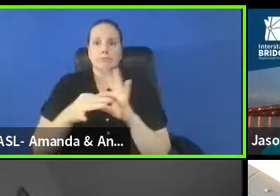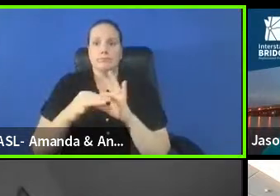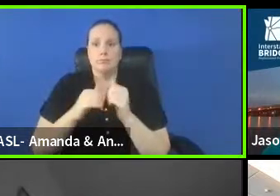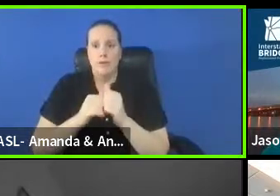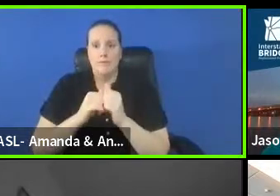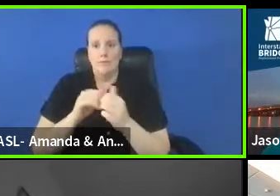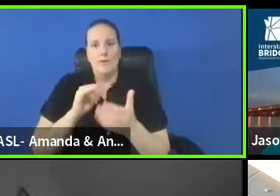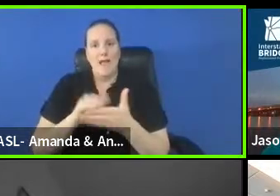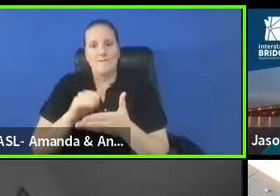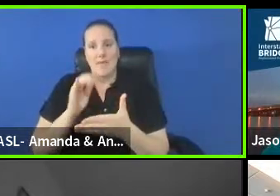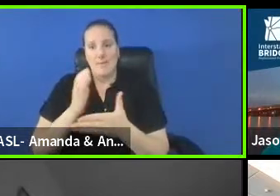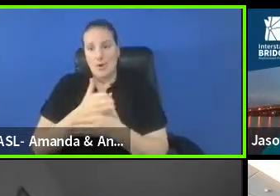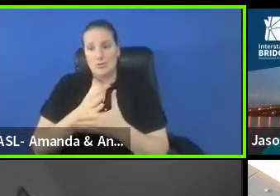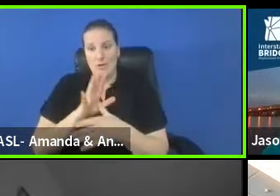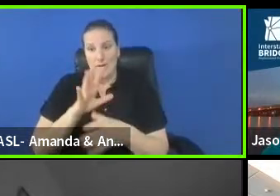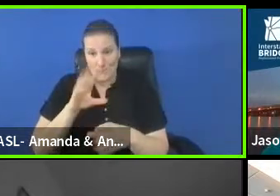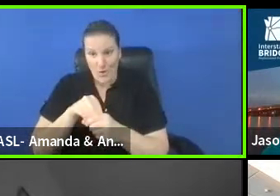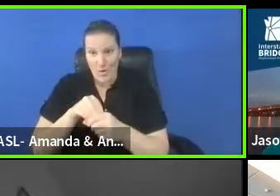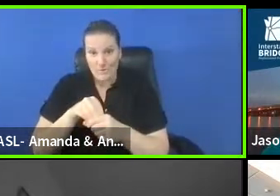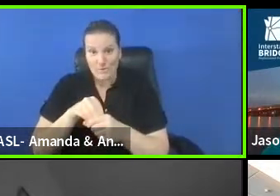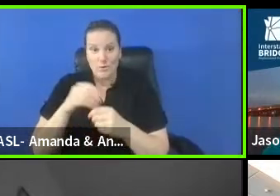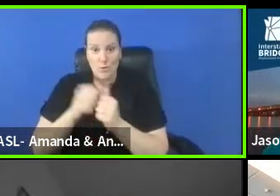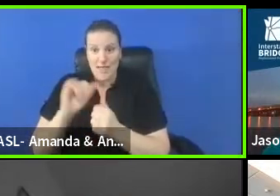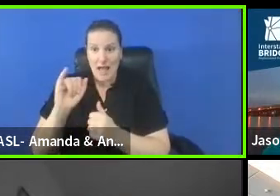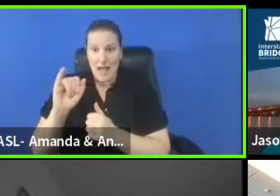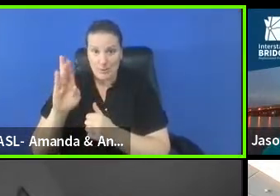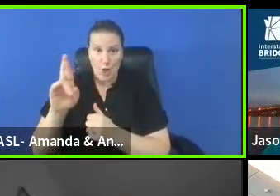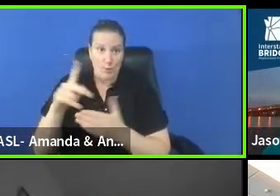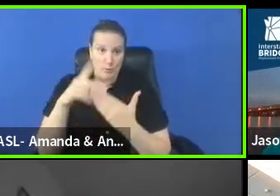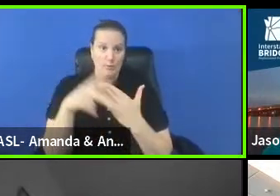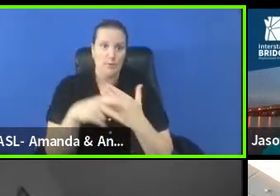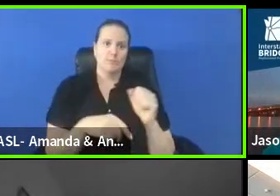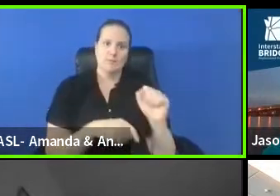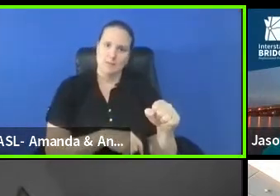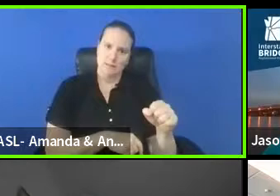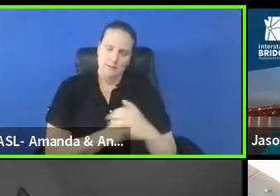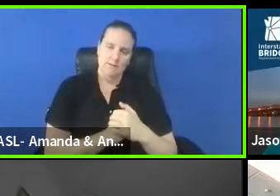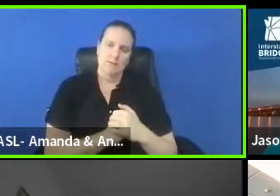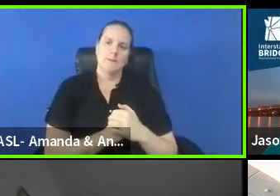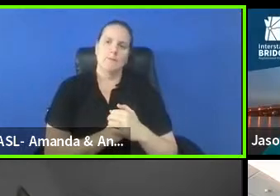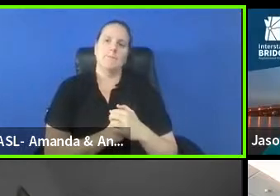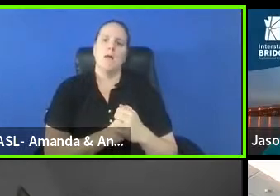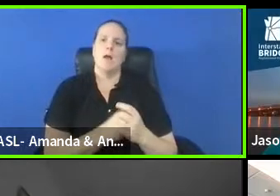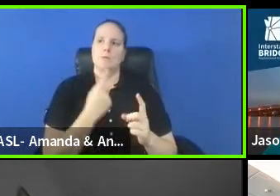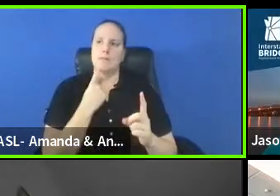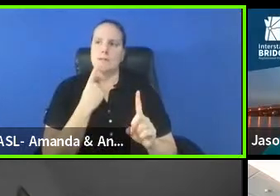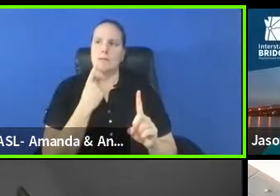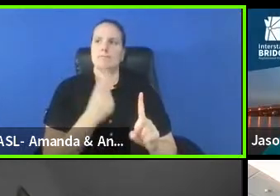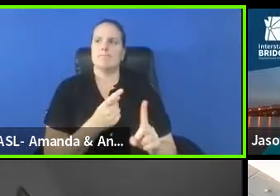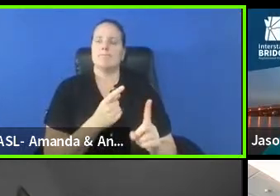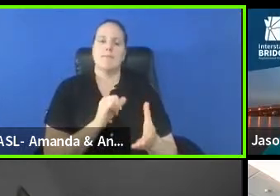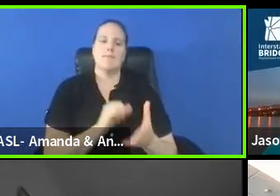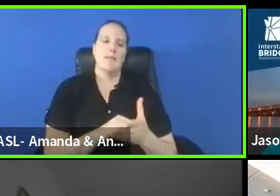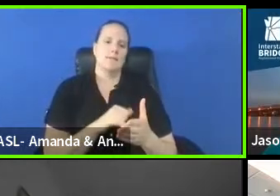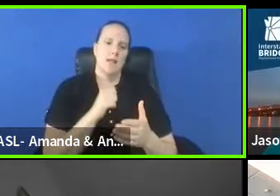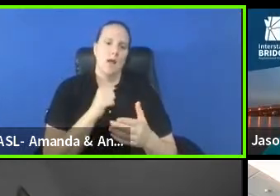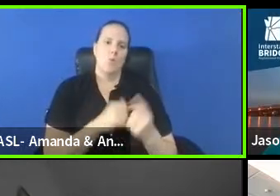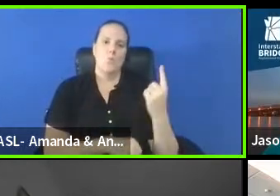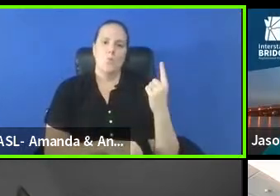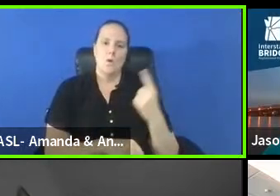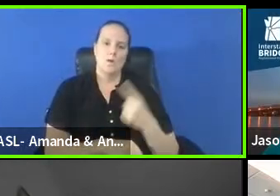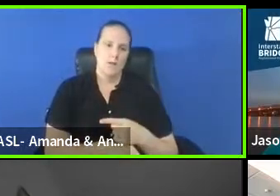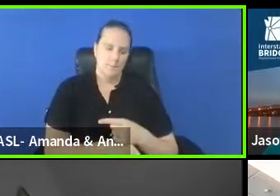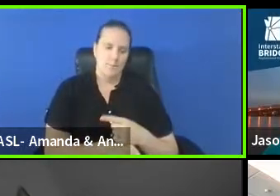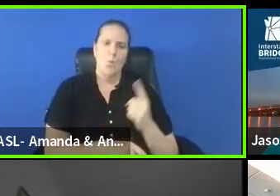those partners actively involved in the IBR program. Yeah, absolutely. And I would point out that that's not a